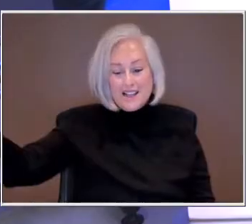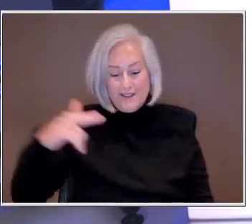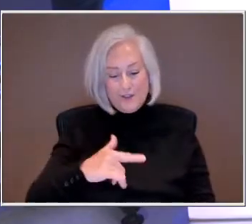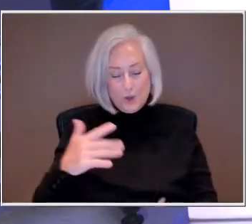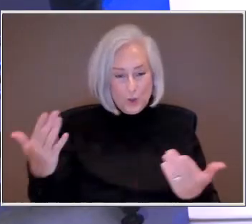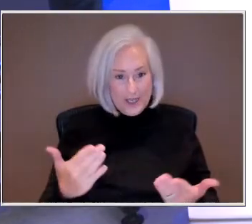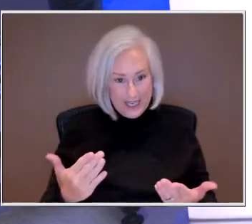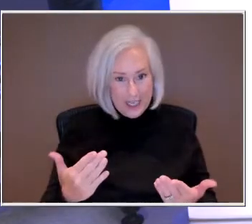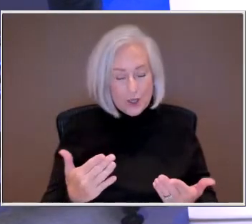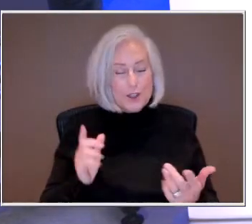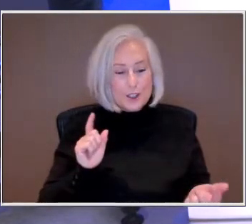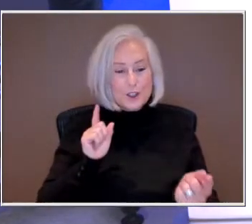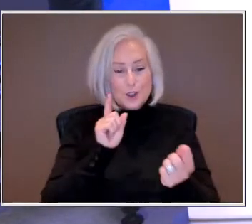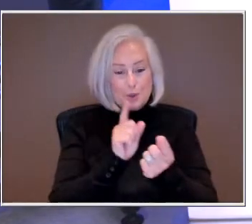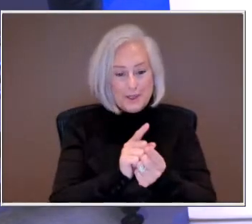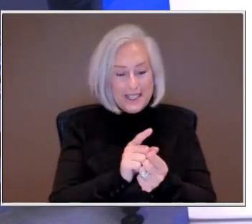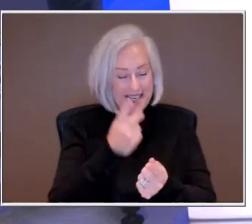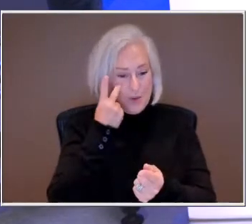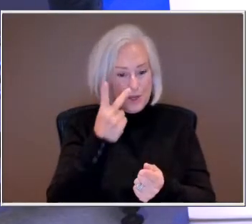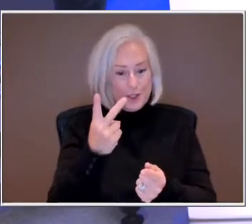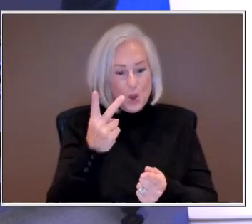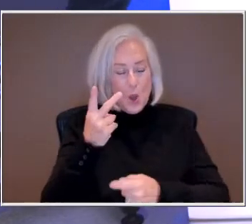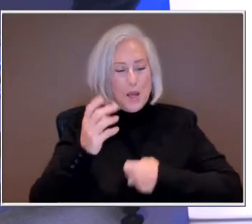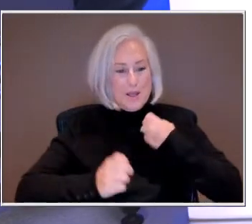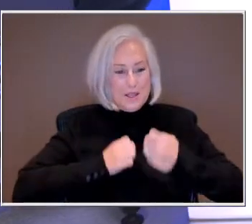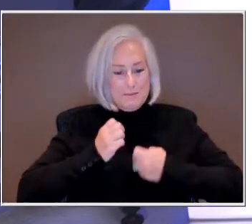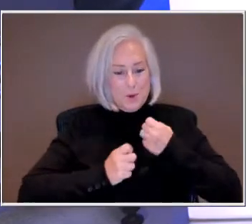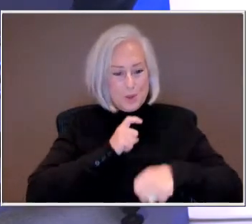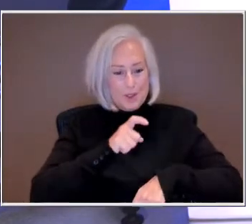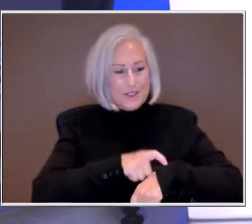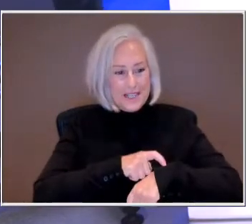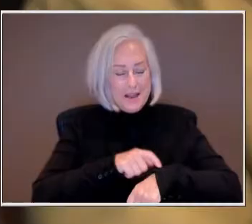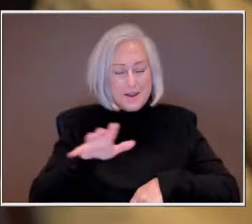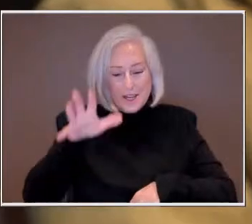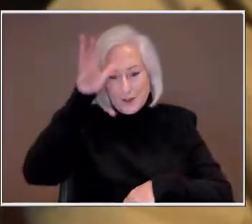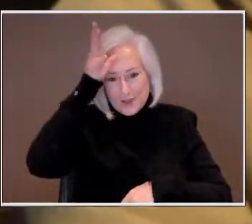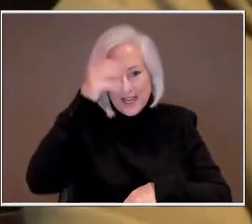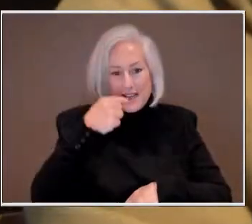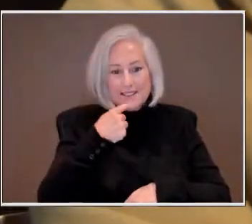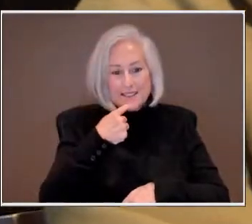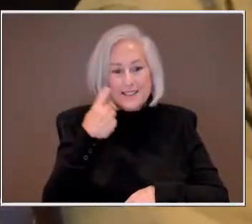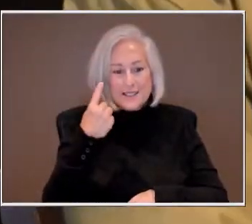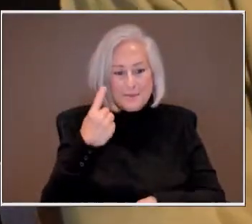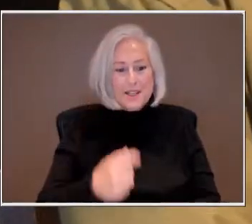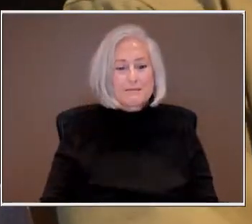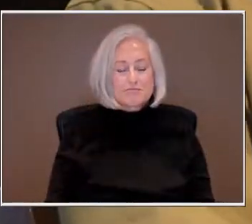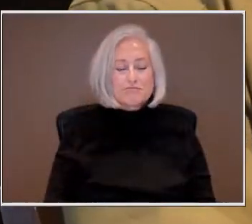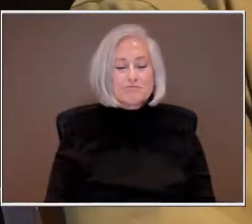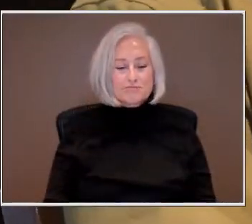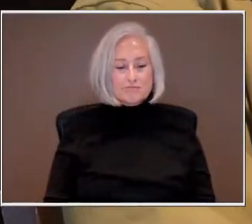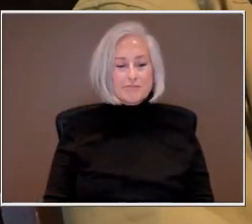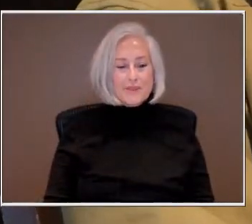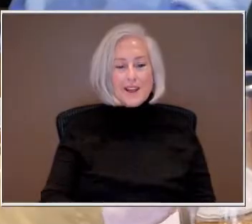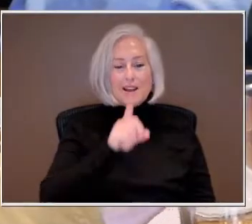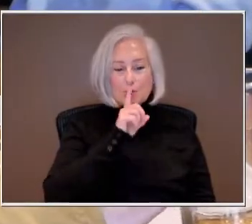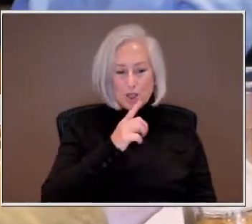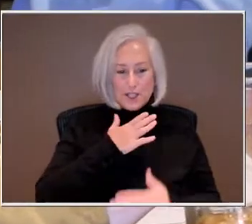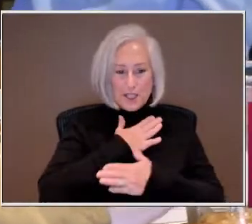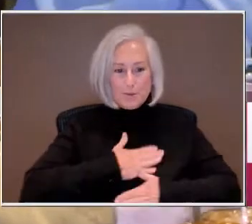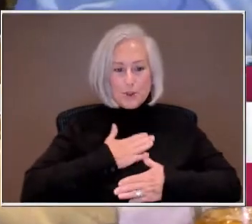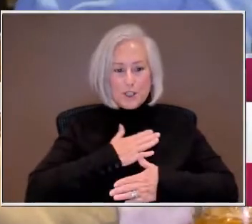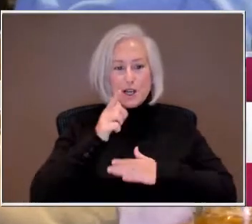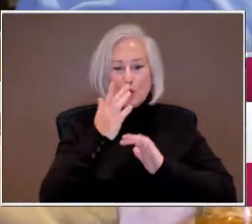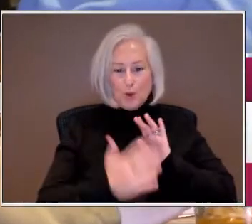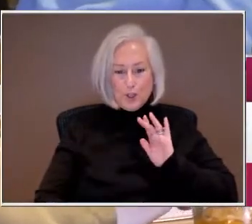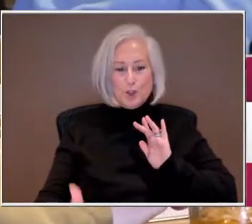moment of the emotional meeting, and her dad had some things to say as well. I really appreciated you reaching out when you did. It was